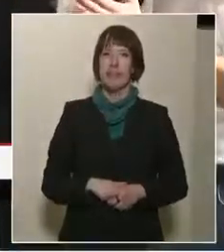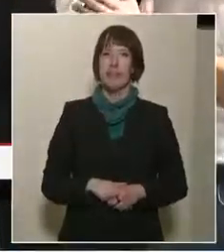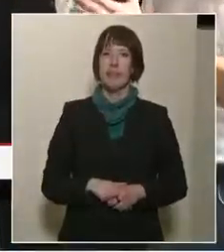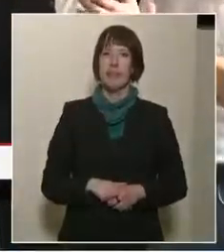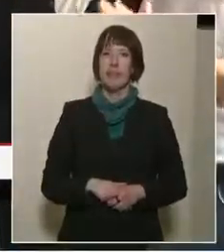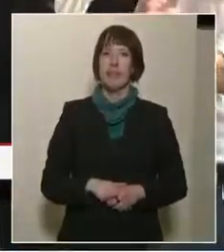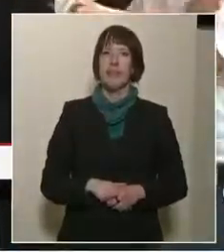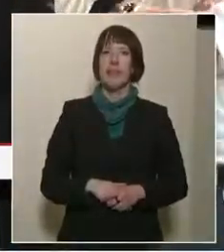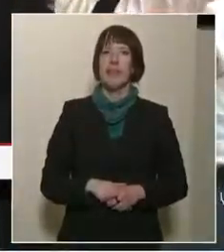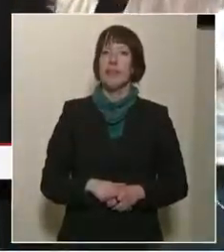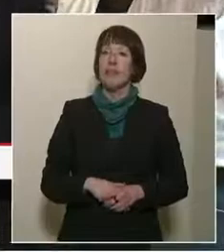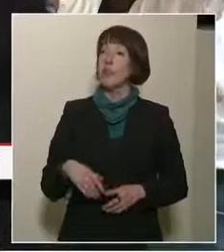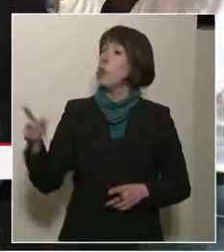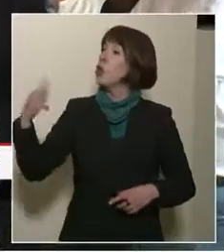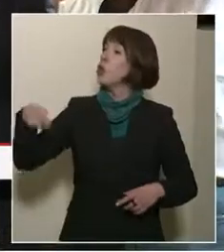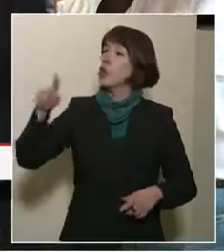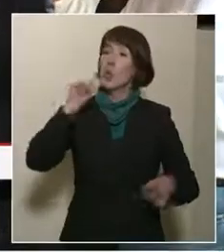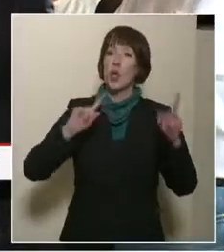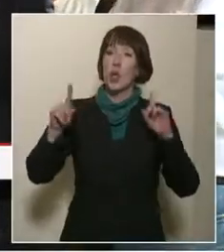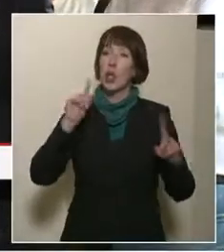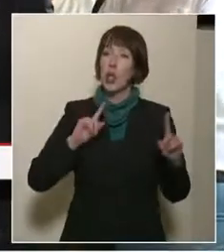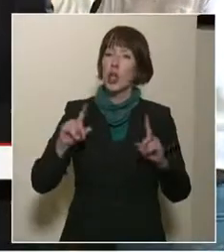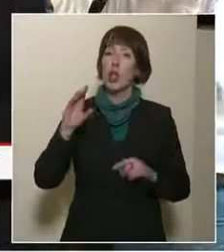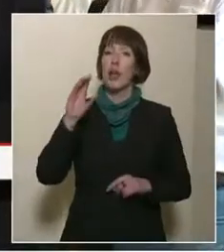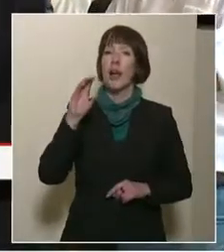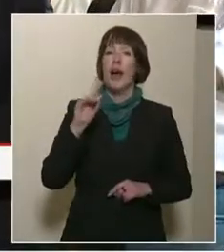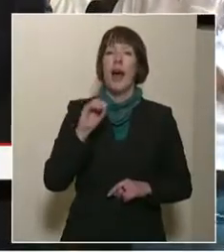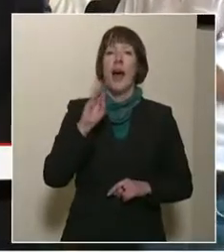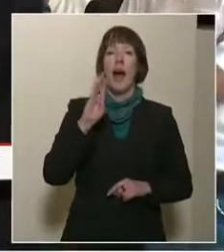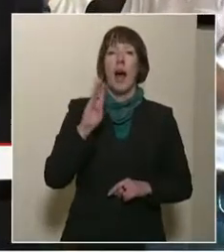Well, you heard it. Obviously, DC,